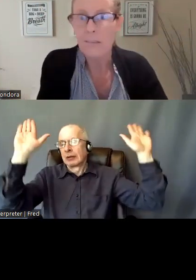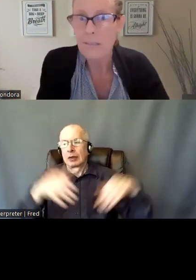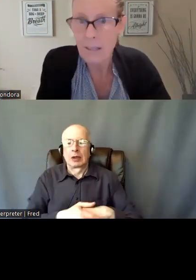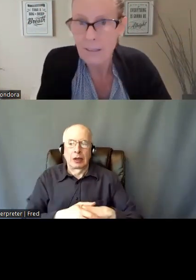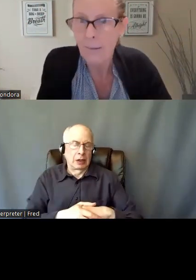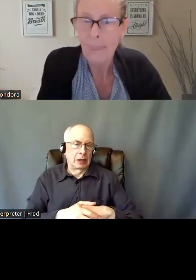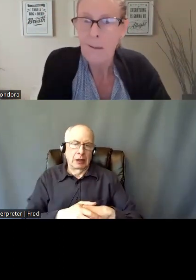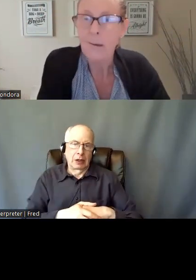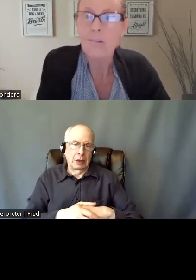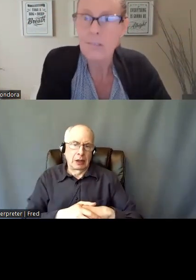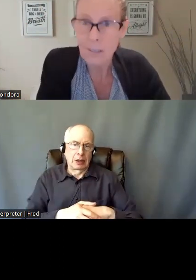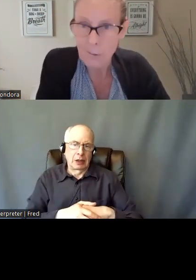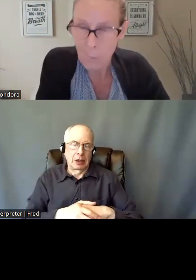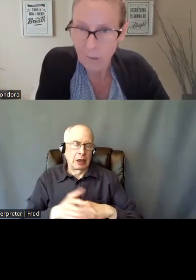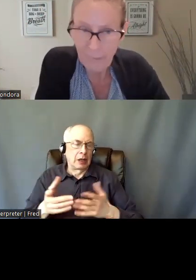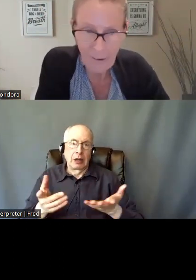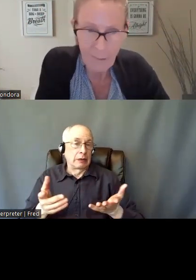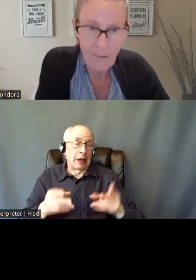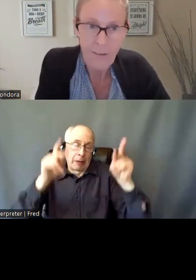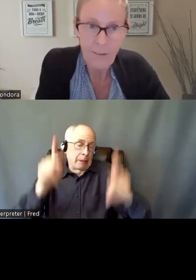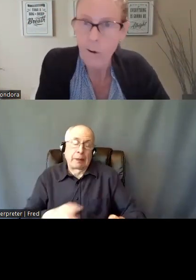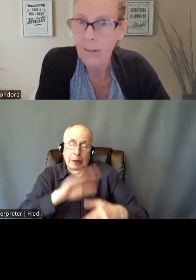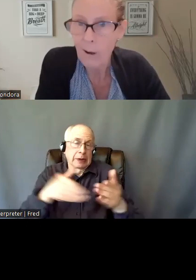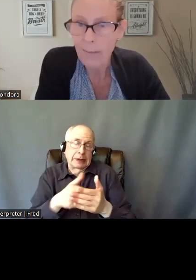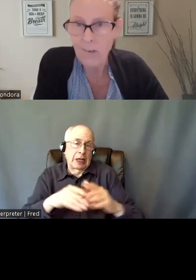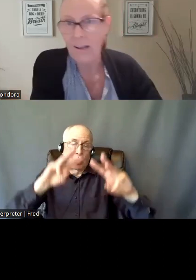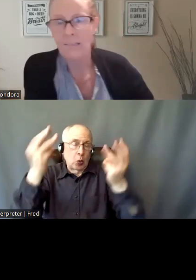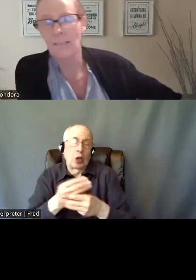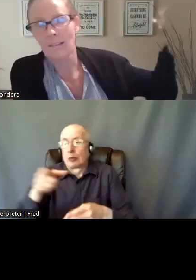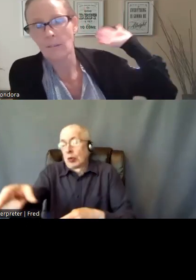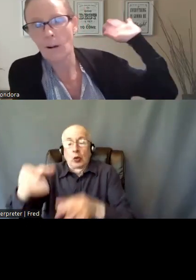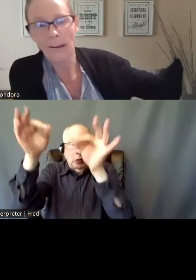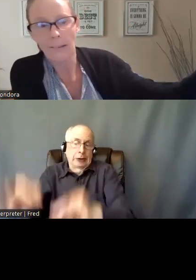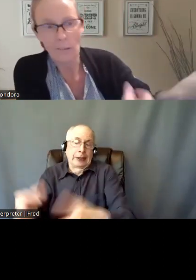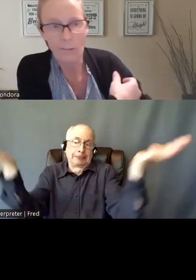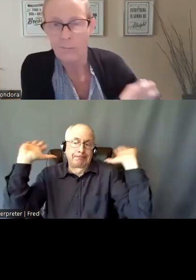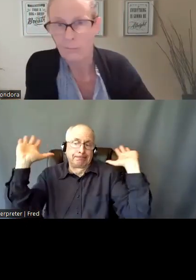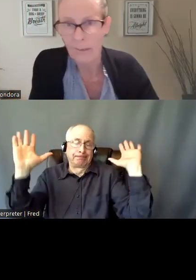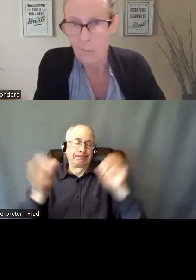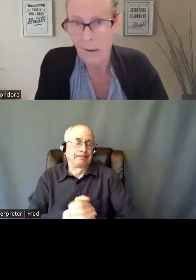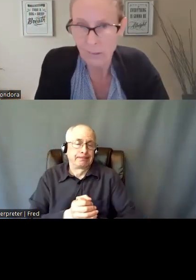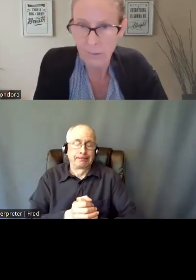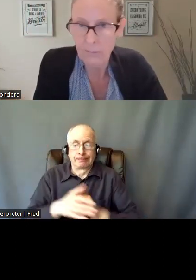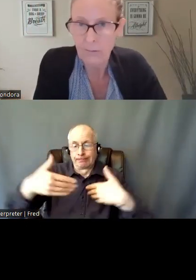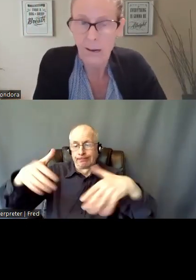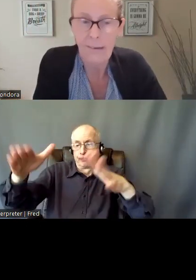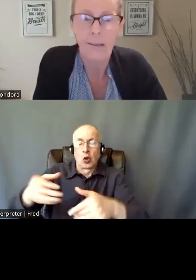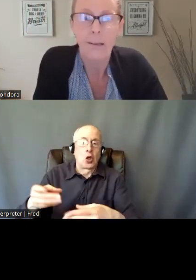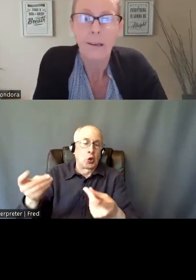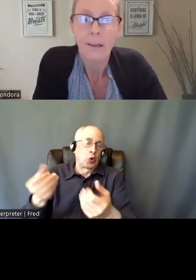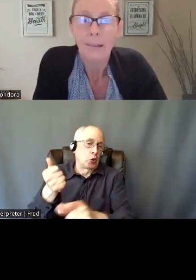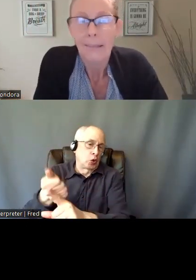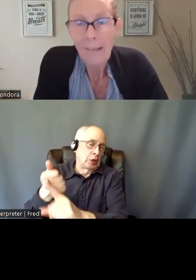say, well, this is the person-centered world now. You're calling all the shots. You go ahead and do what you want to do,